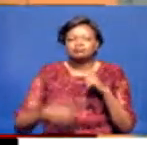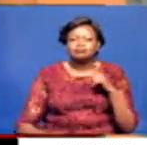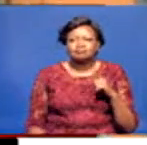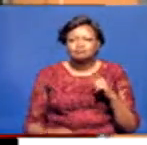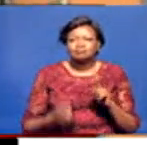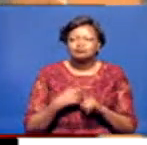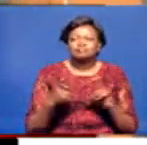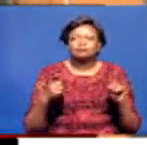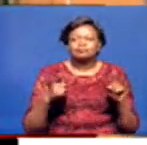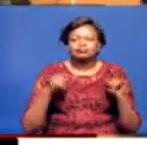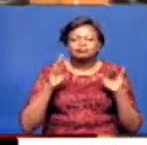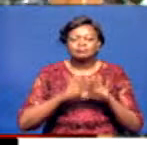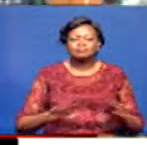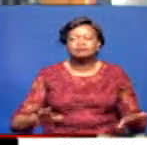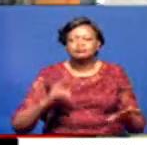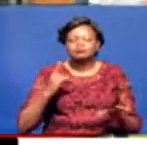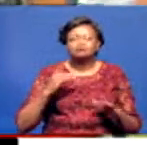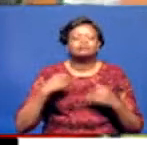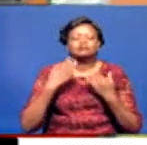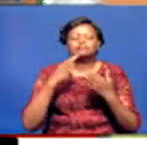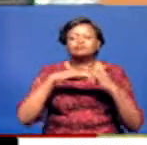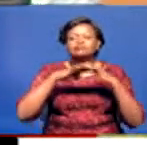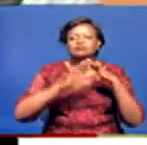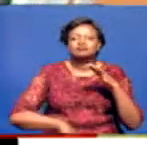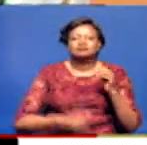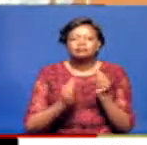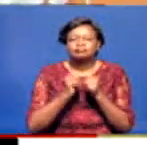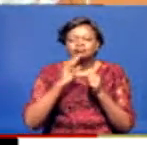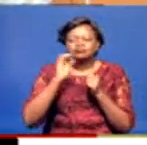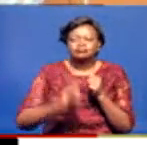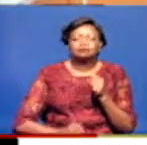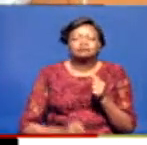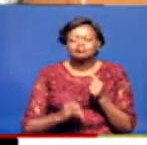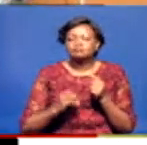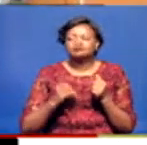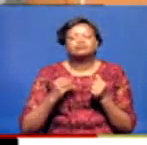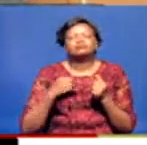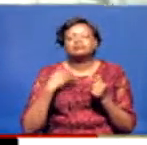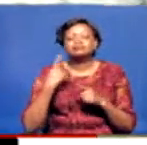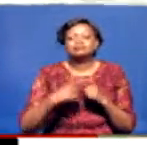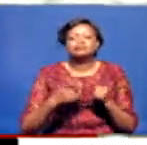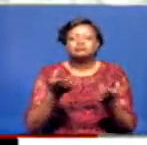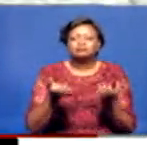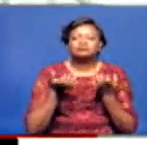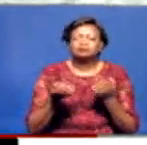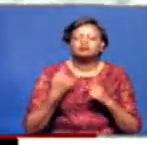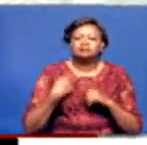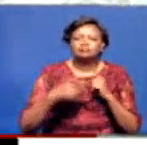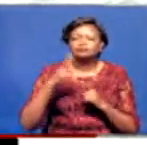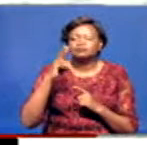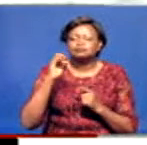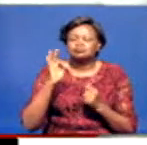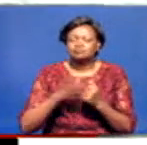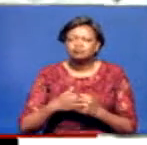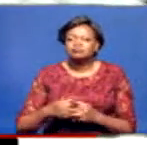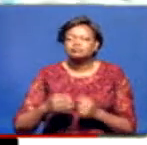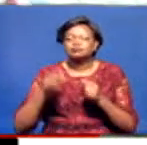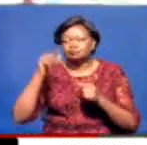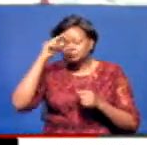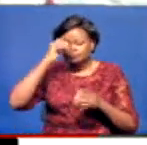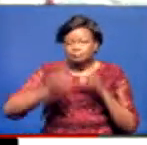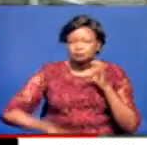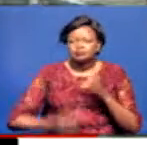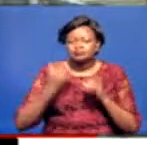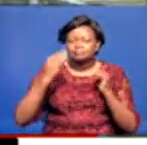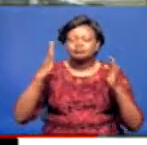but the market only supplies less than 10% of the annual needs. In 2018, the government launched the Big Four